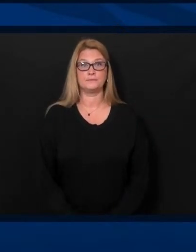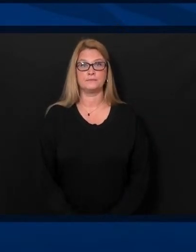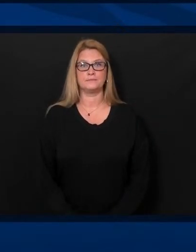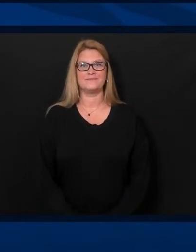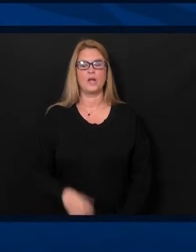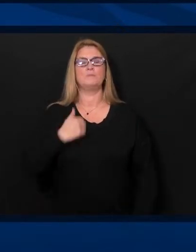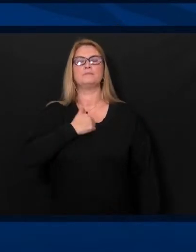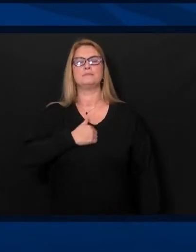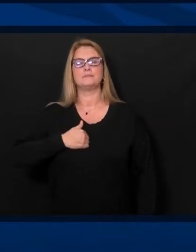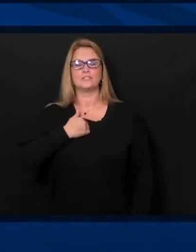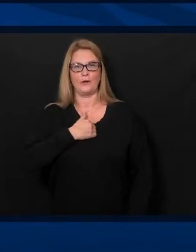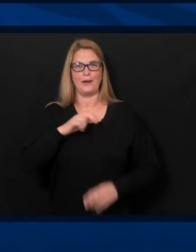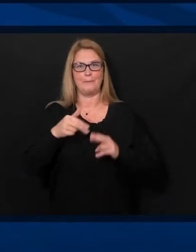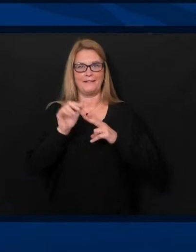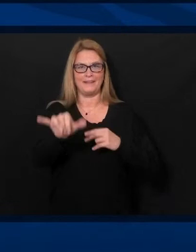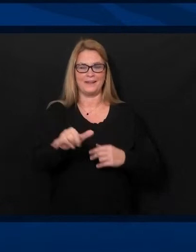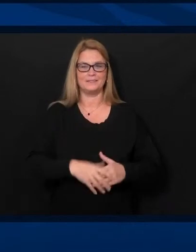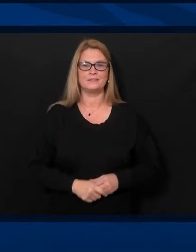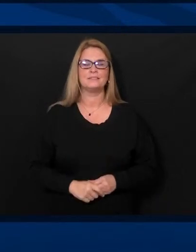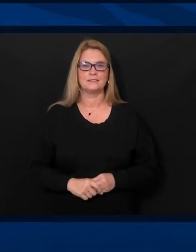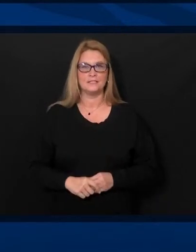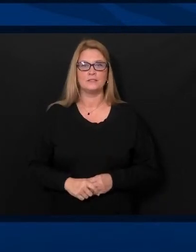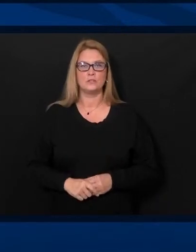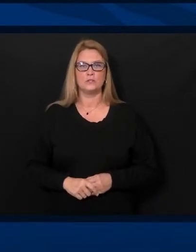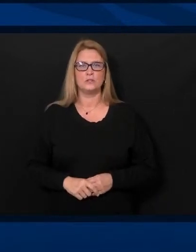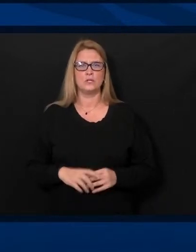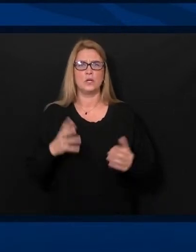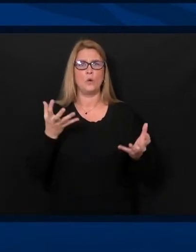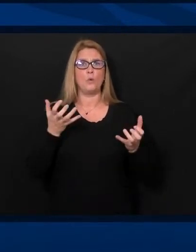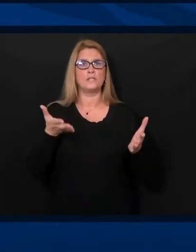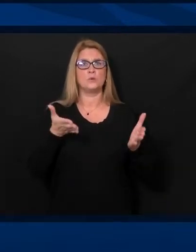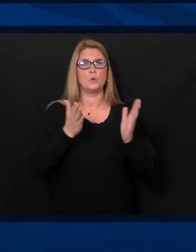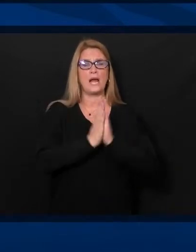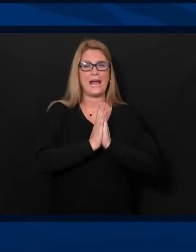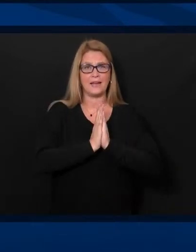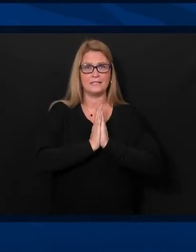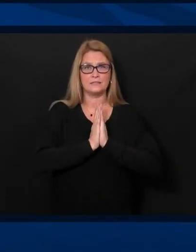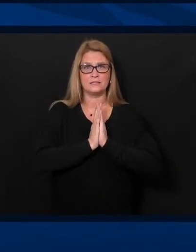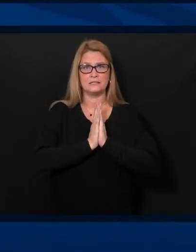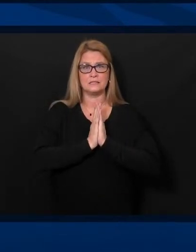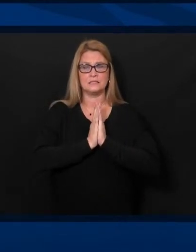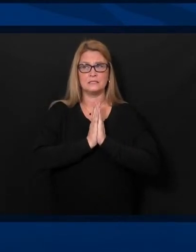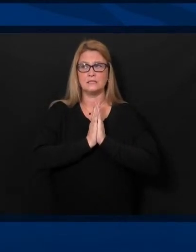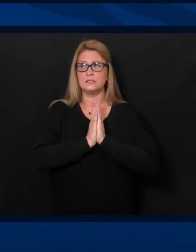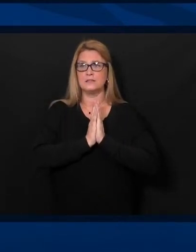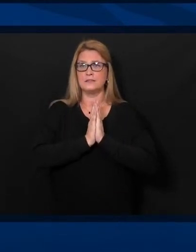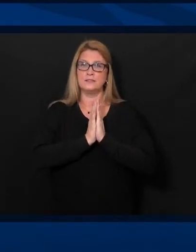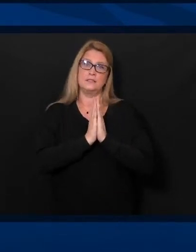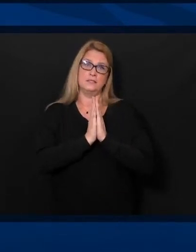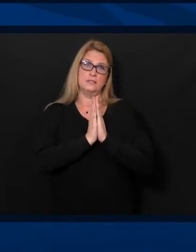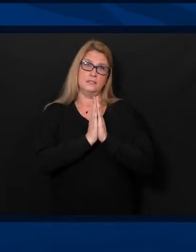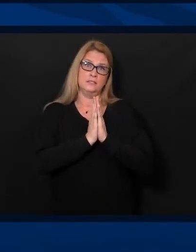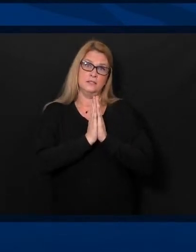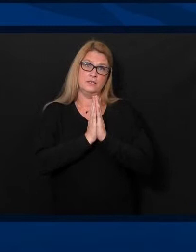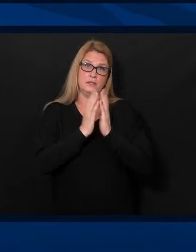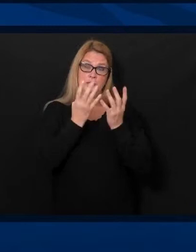Oh, hi. Sorry about that. I would like to ask one of the healthcare